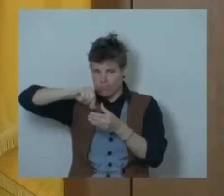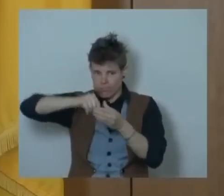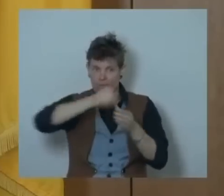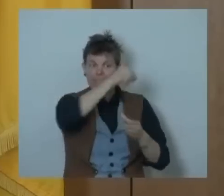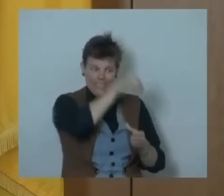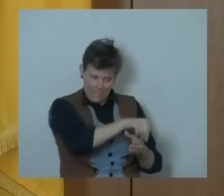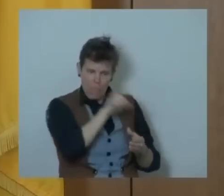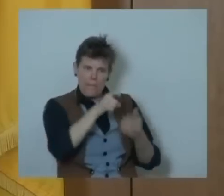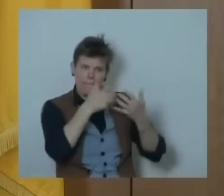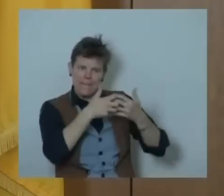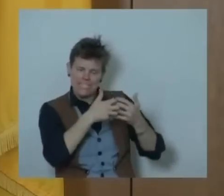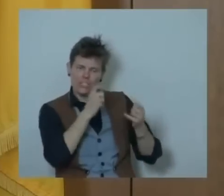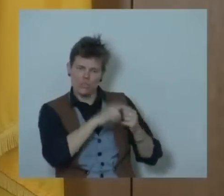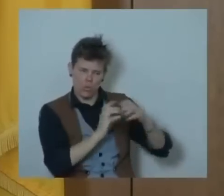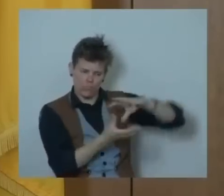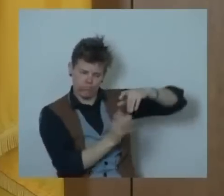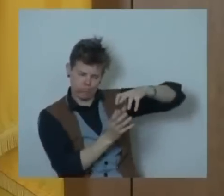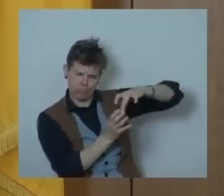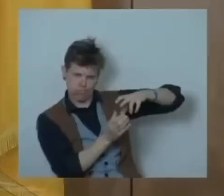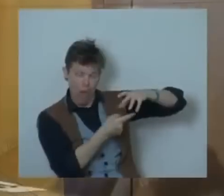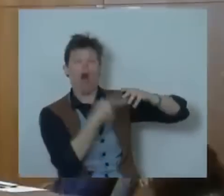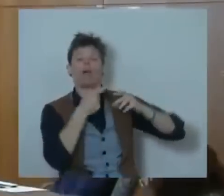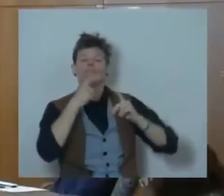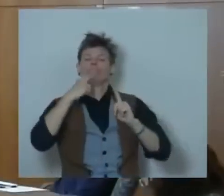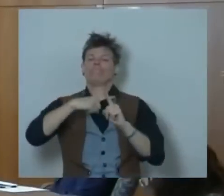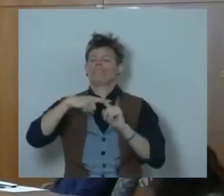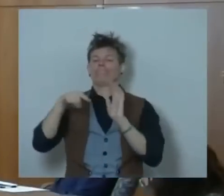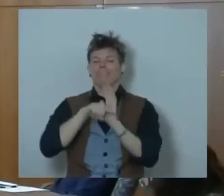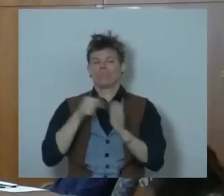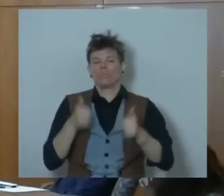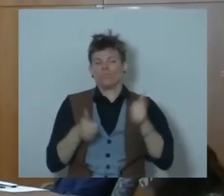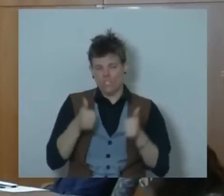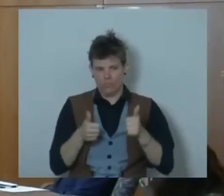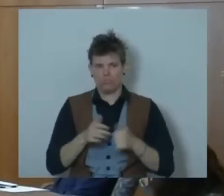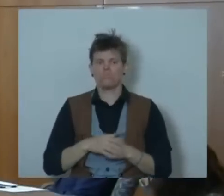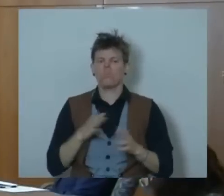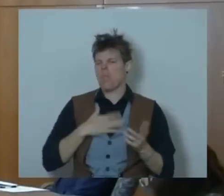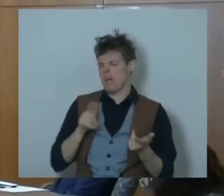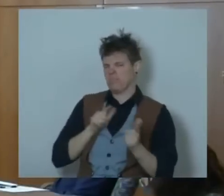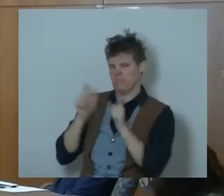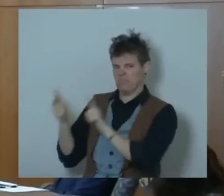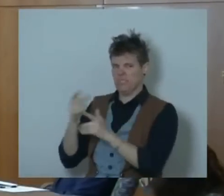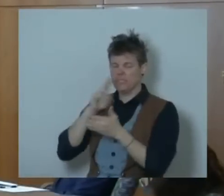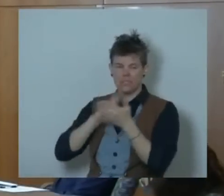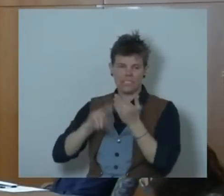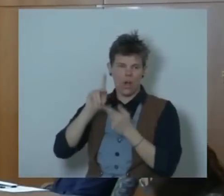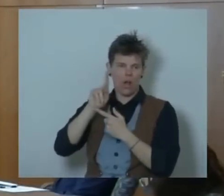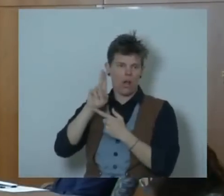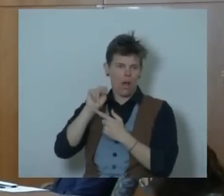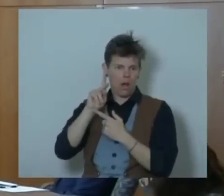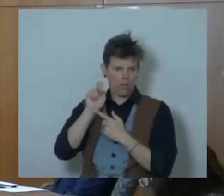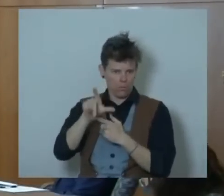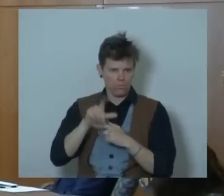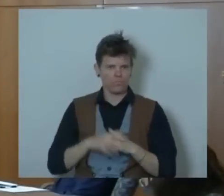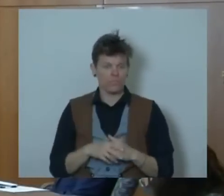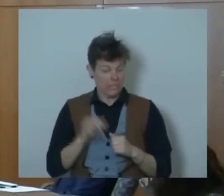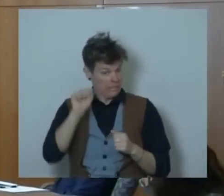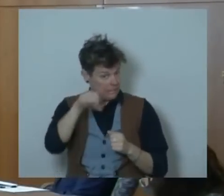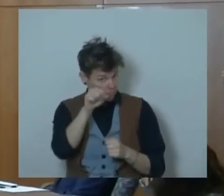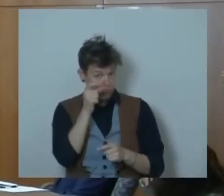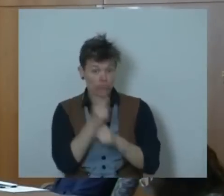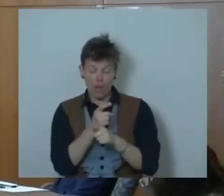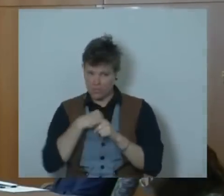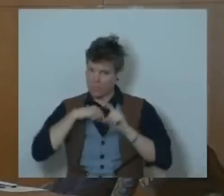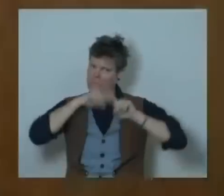you've got the virus or not. Secretary. Thank you, Governor. Yeah, the testing strategy in New Mexico has shifted. It's only been a little over